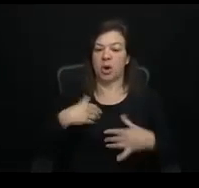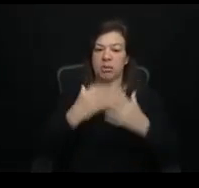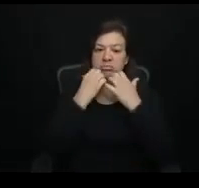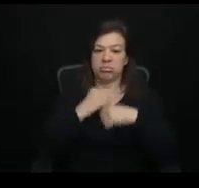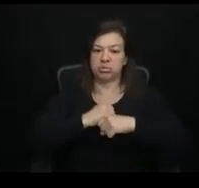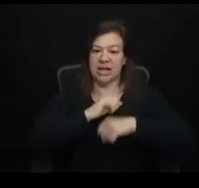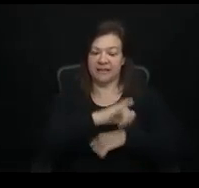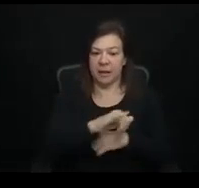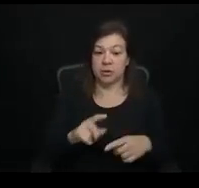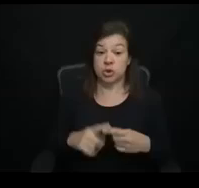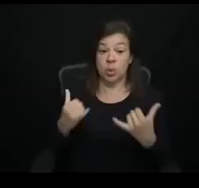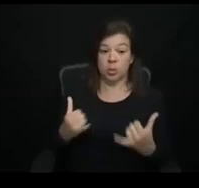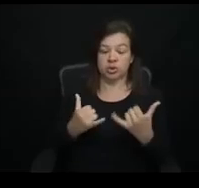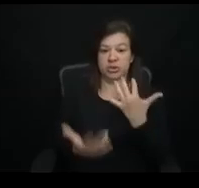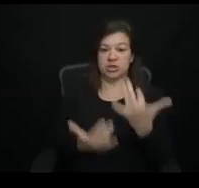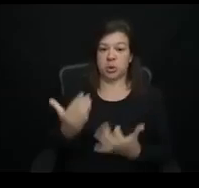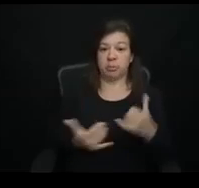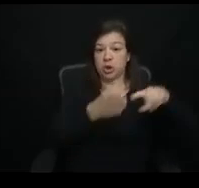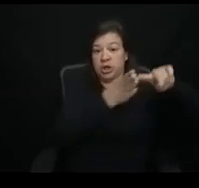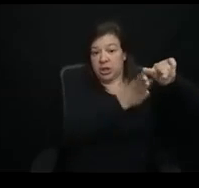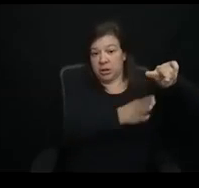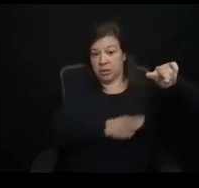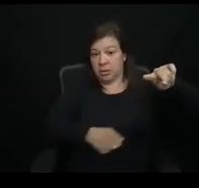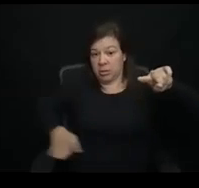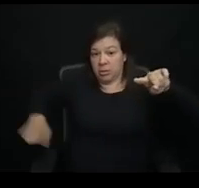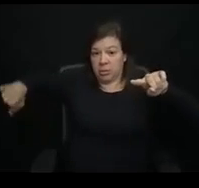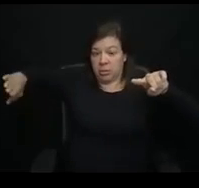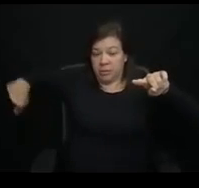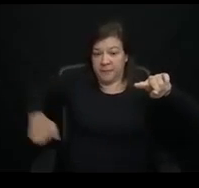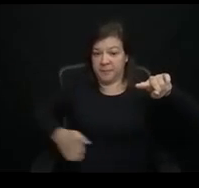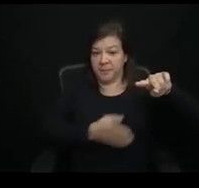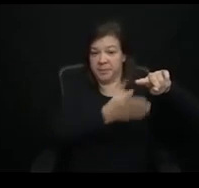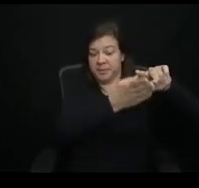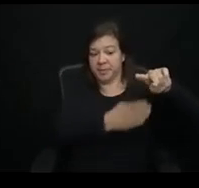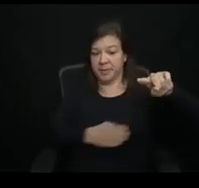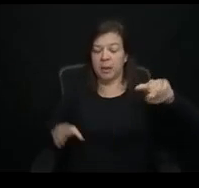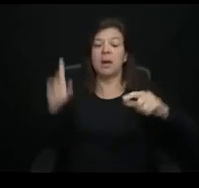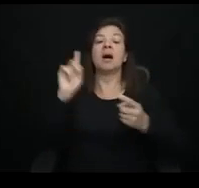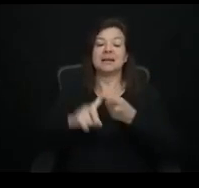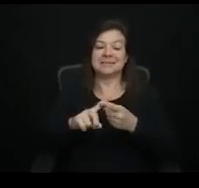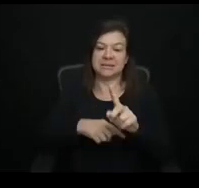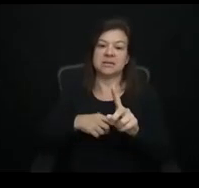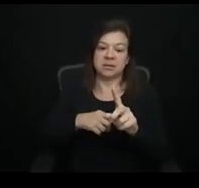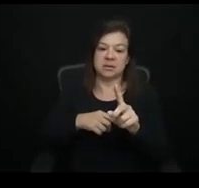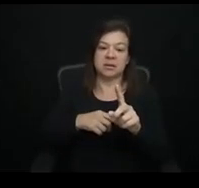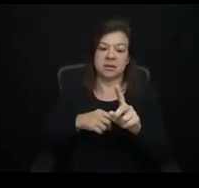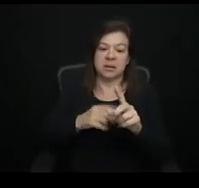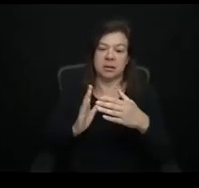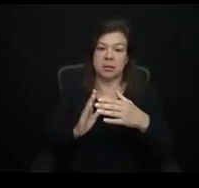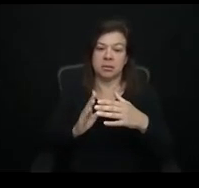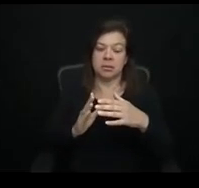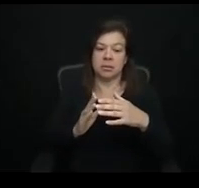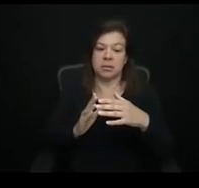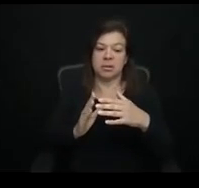is burning this back up along that dozer line until it comes all the way back up, burning across